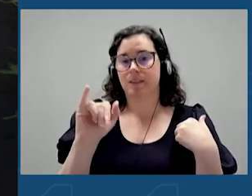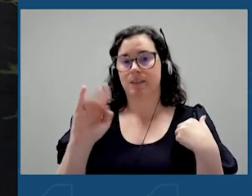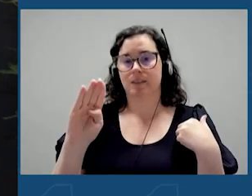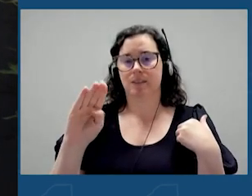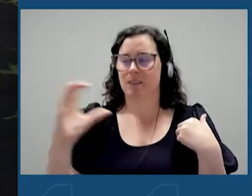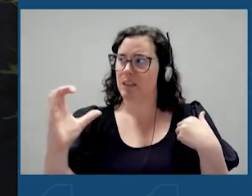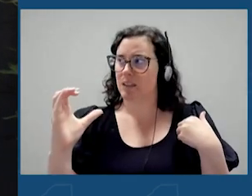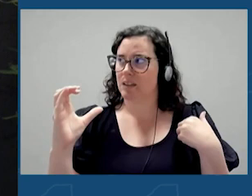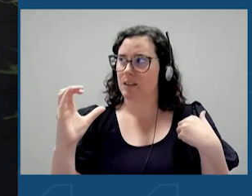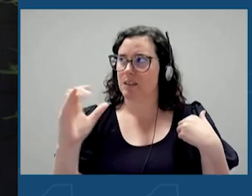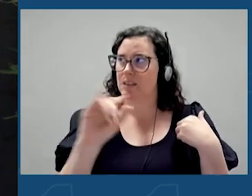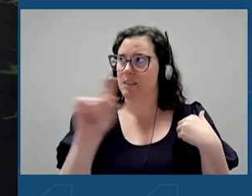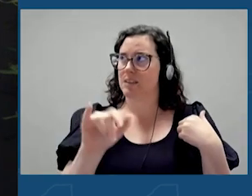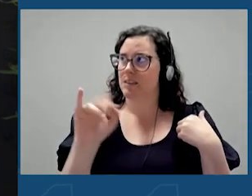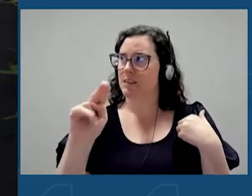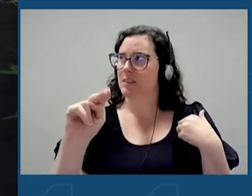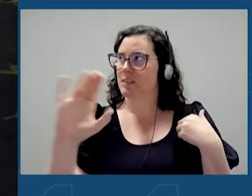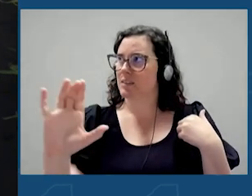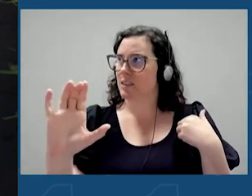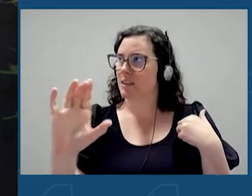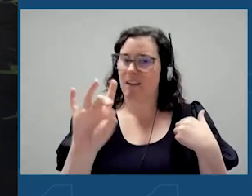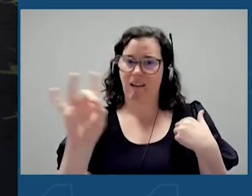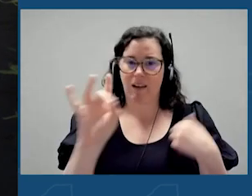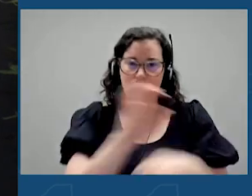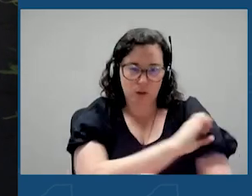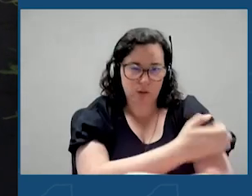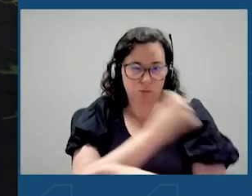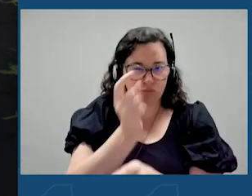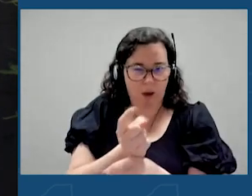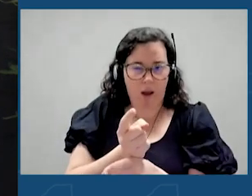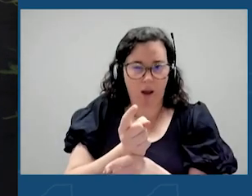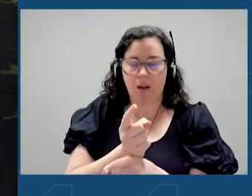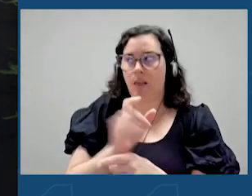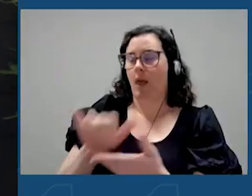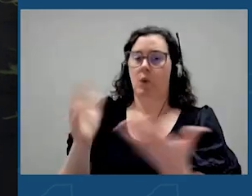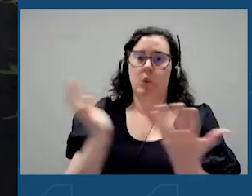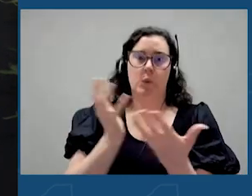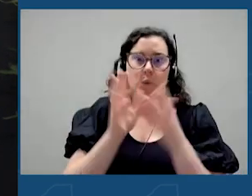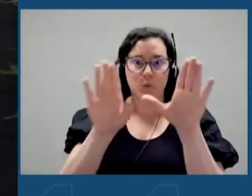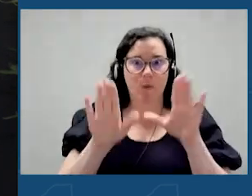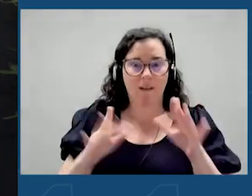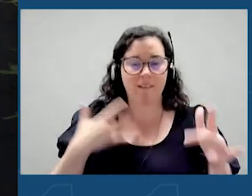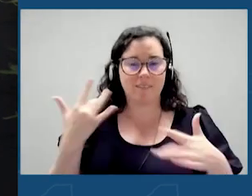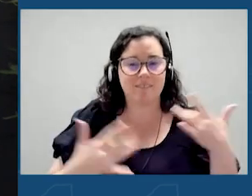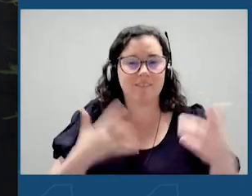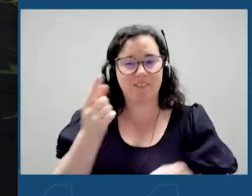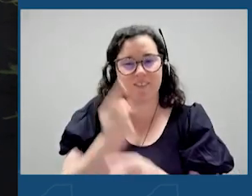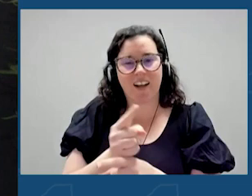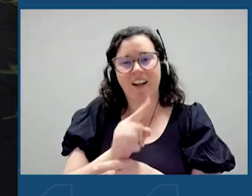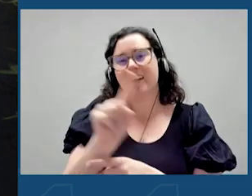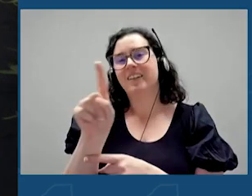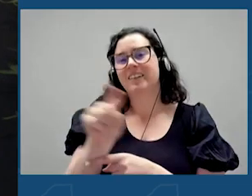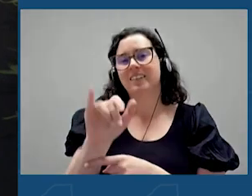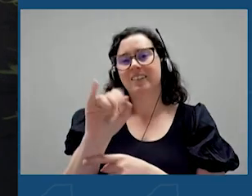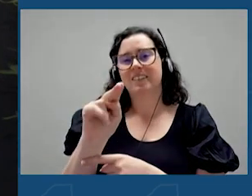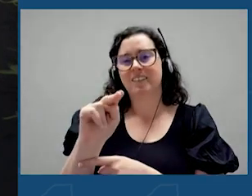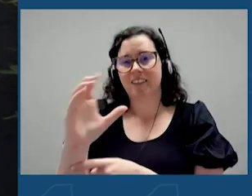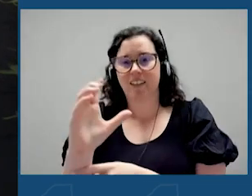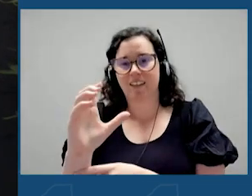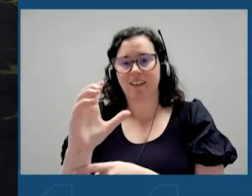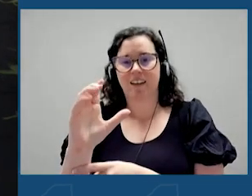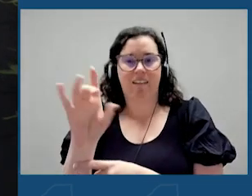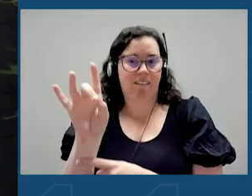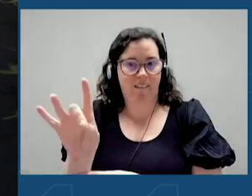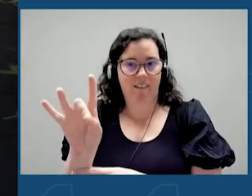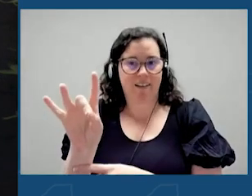was? Energy, Zinc. That was great. How exciting was that, the Zinc 8 Energy Solutions? And they're going to